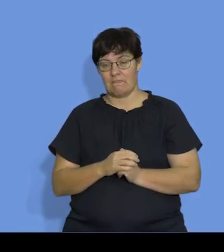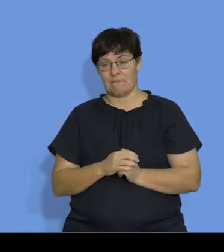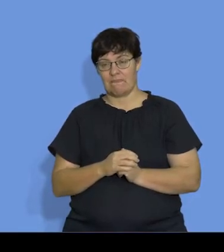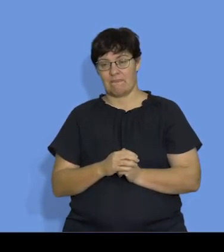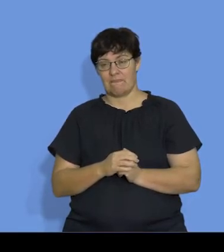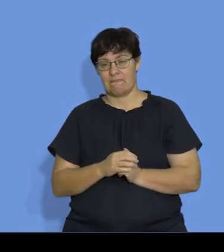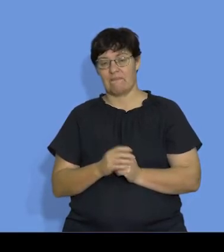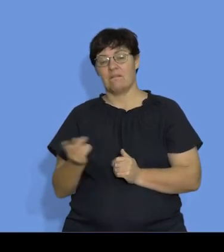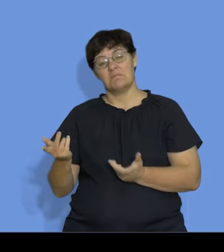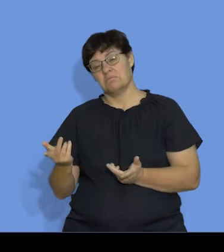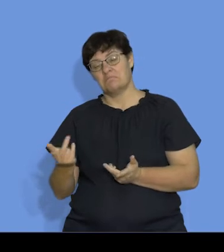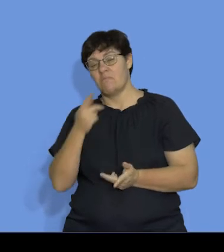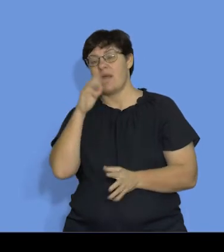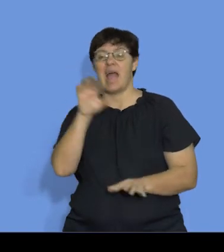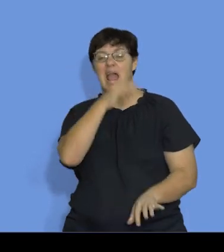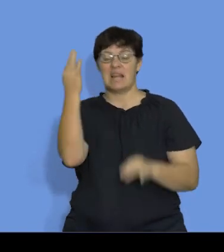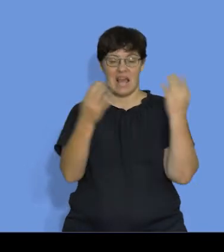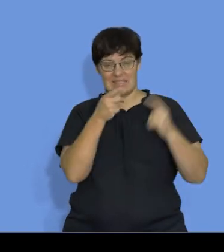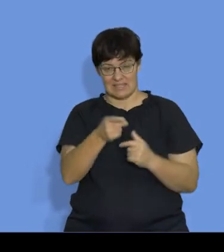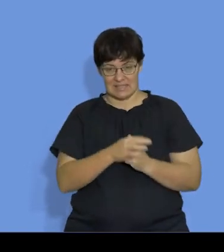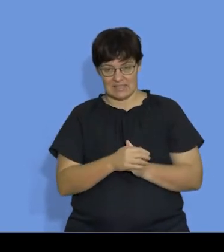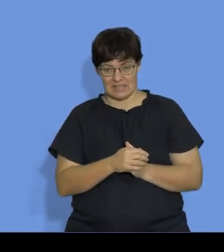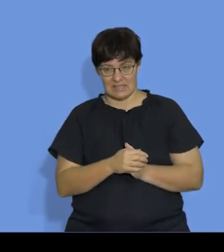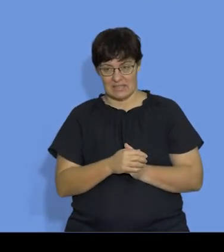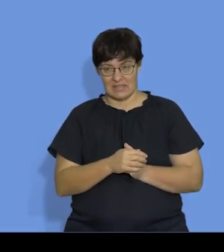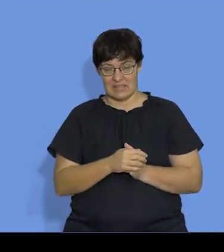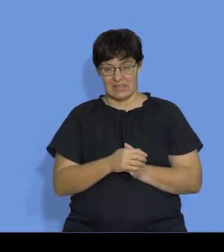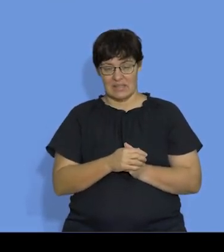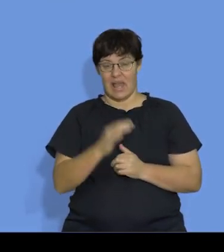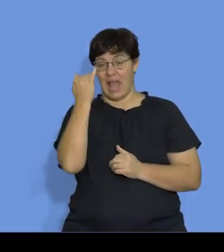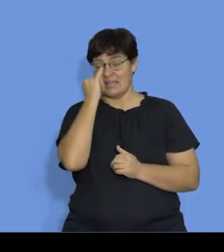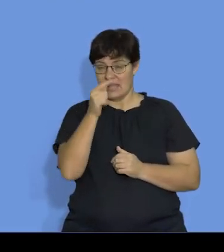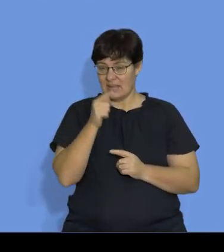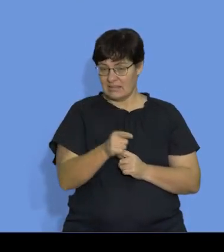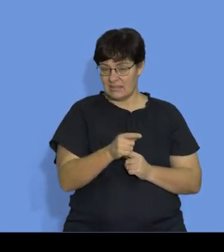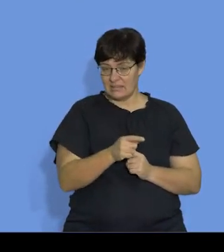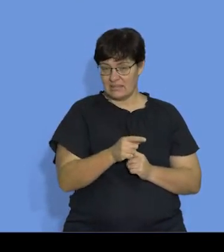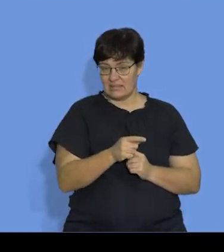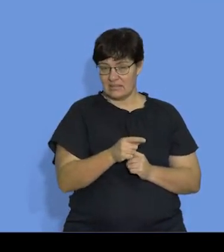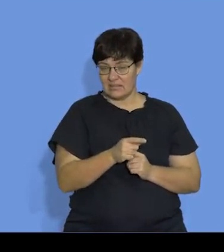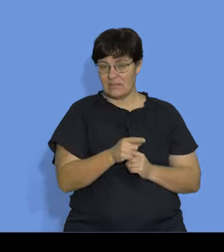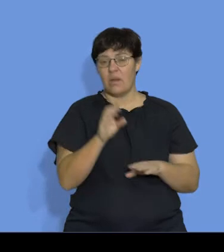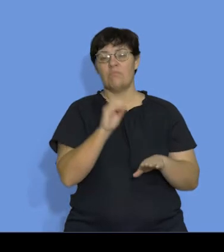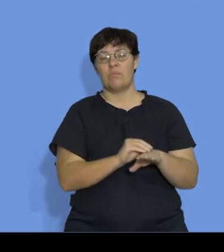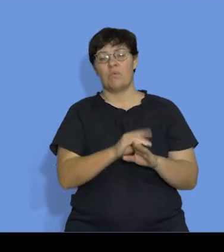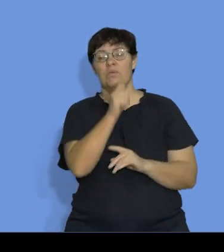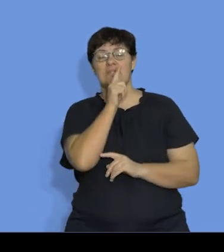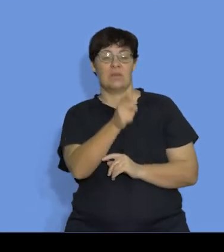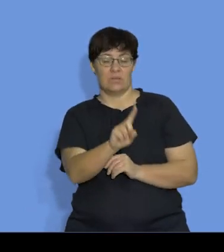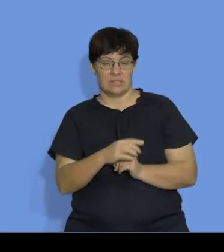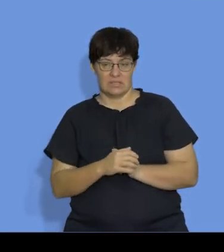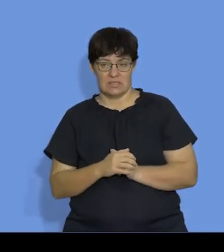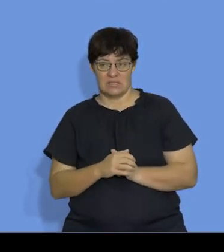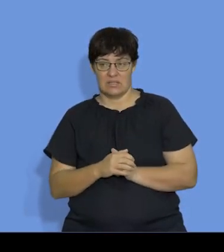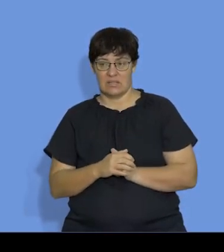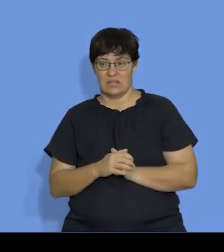to kind of analyze the whole idea of this problem, we are saying that if